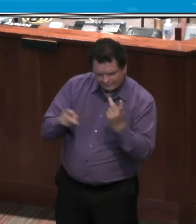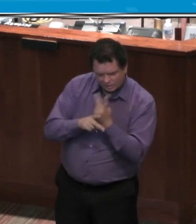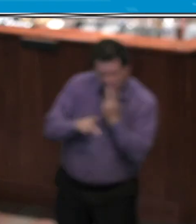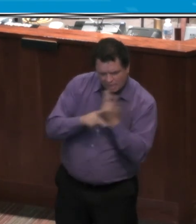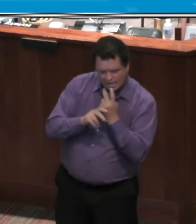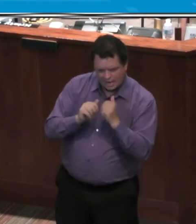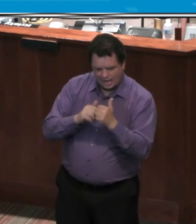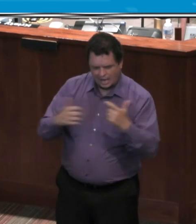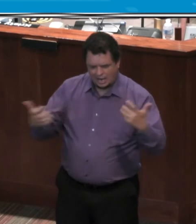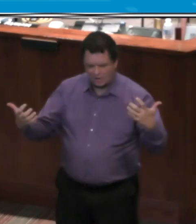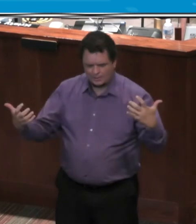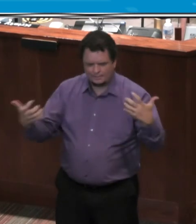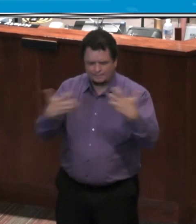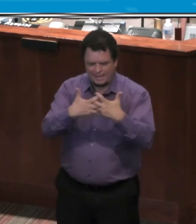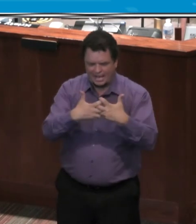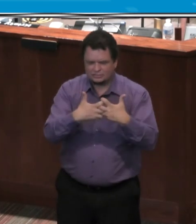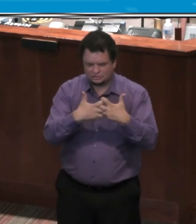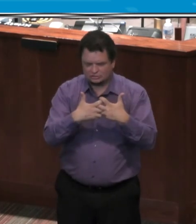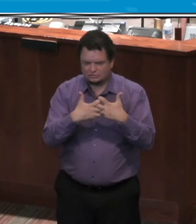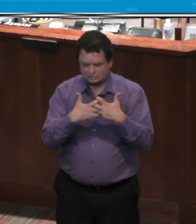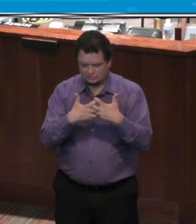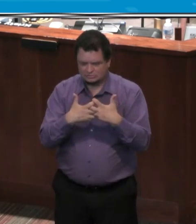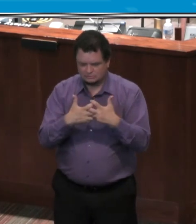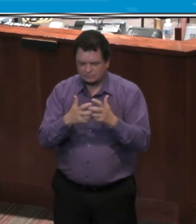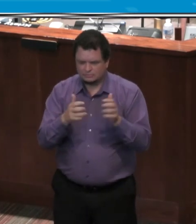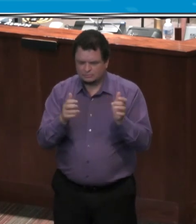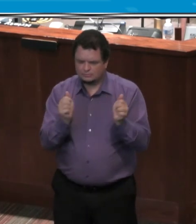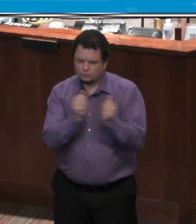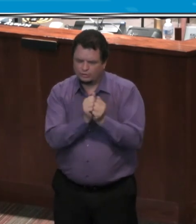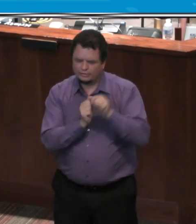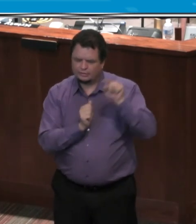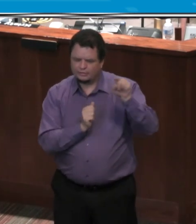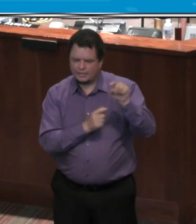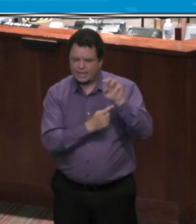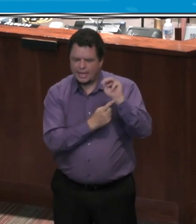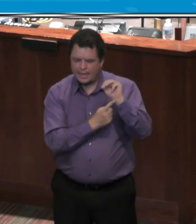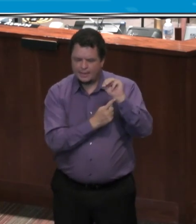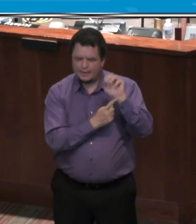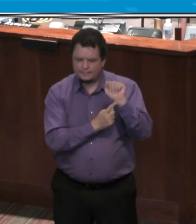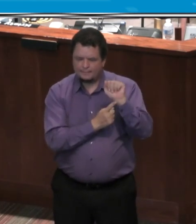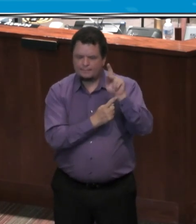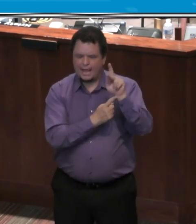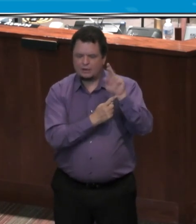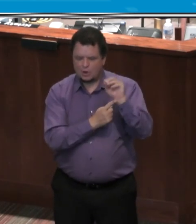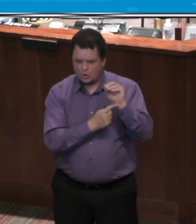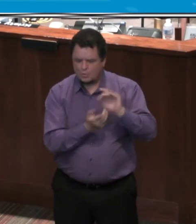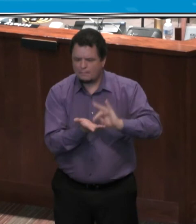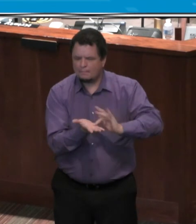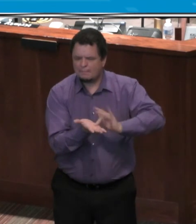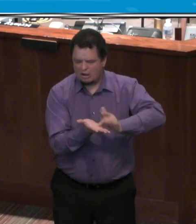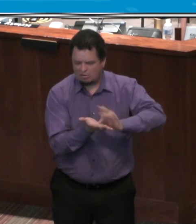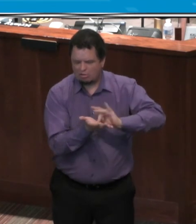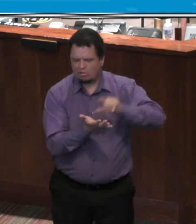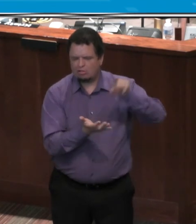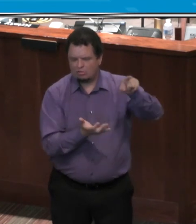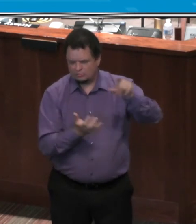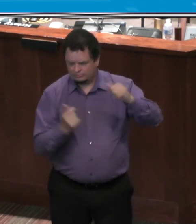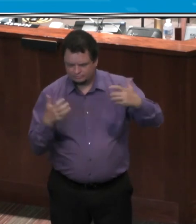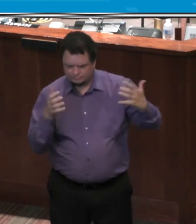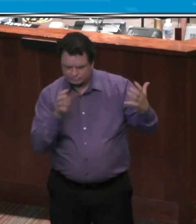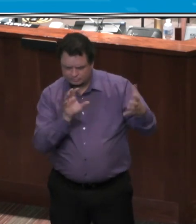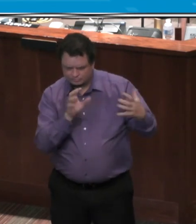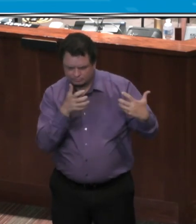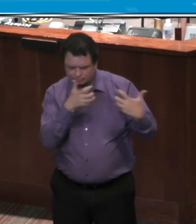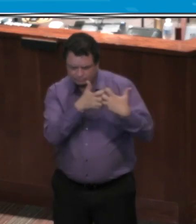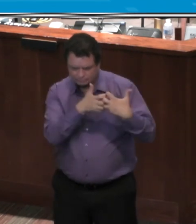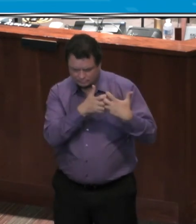perhaps do some more of that pop-up testing as well, so that we can target our community where we need to have testing available.